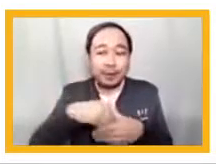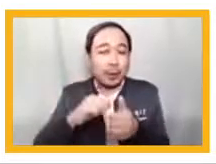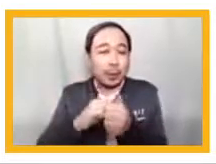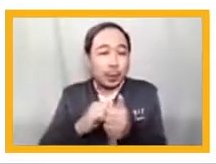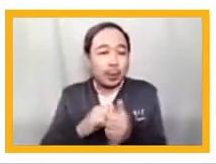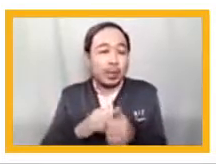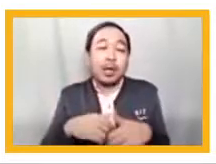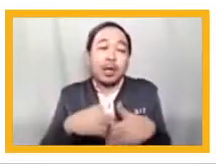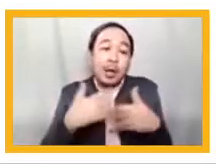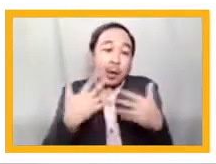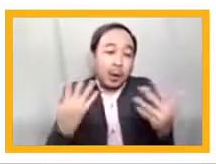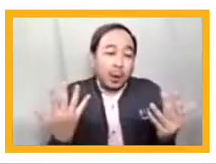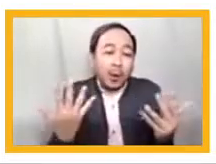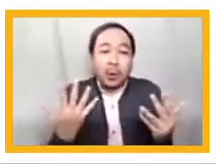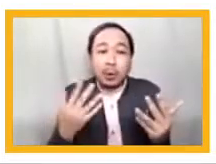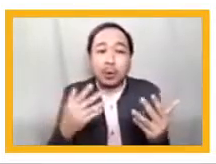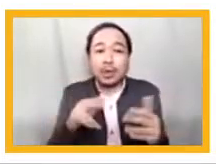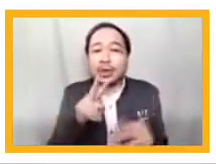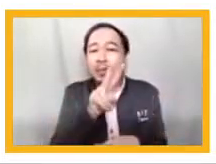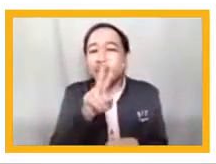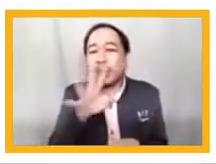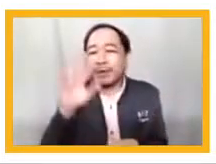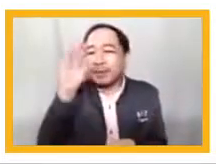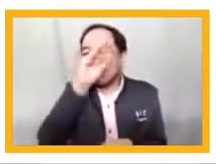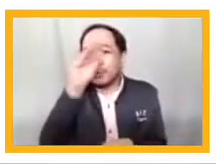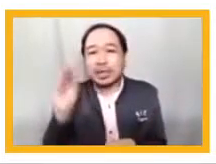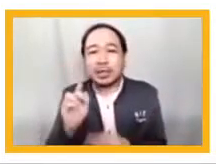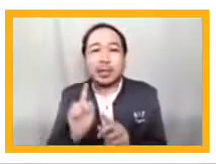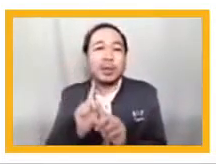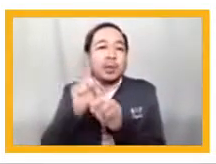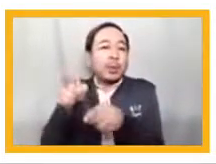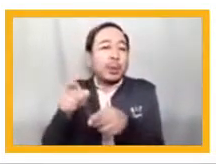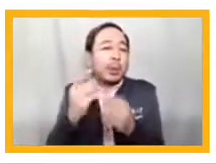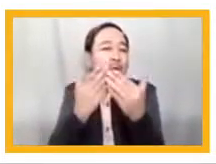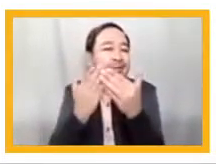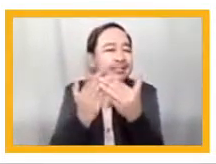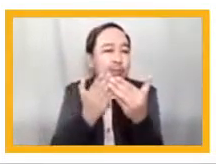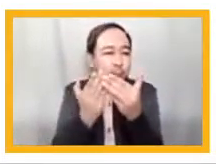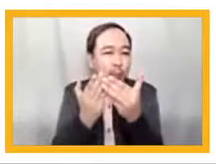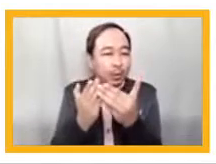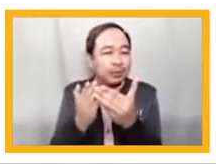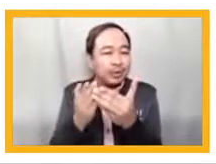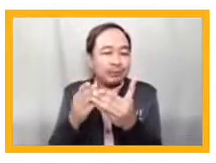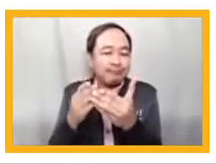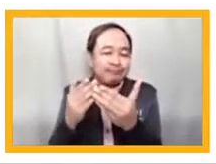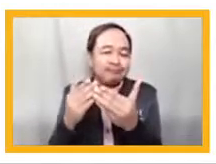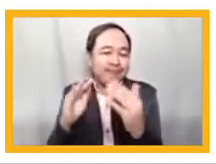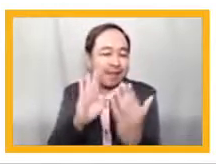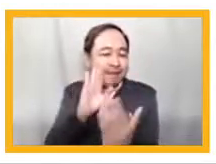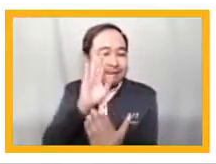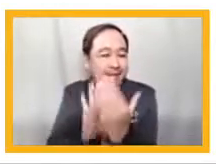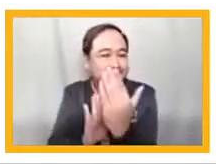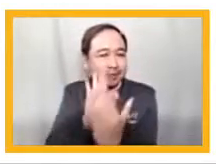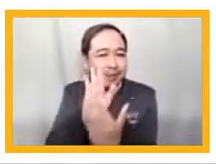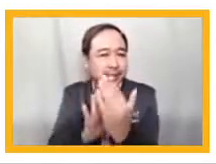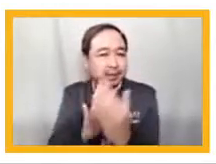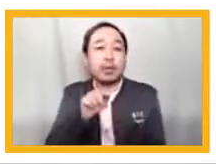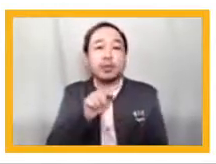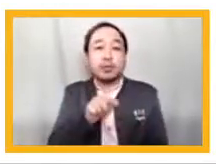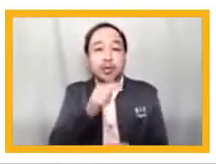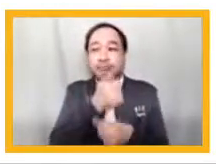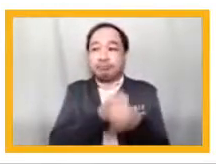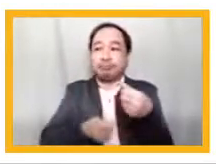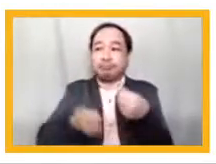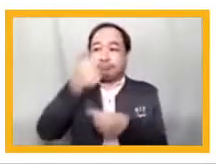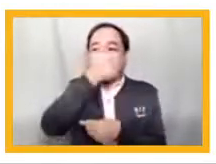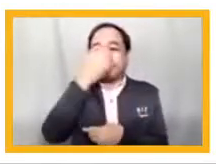as a face-to-face meeting in campus or in school. So that is the basis for the minister to to do